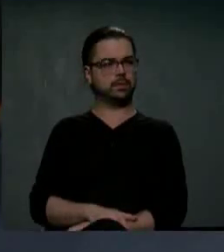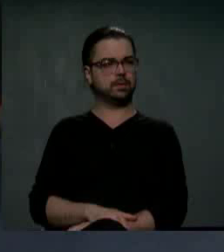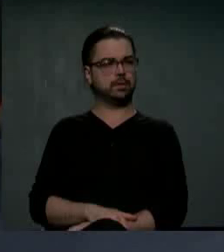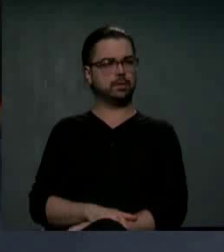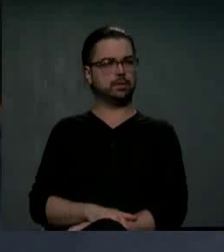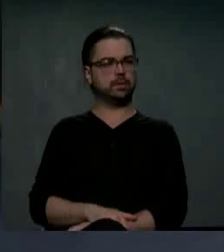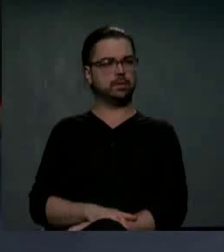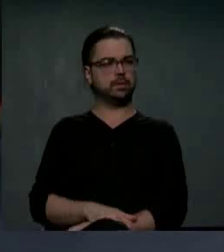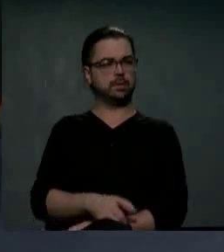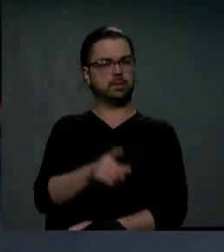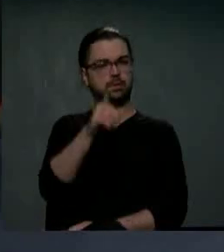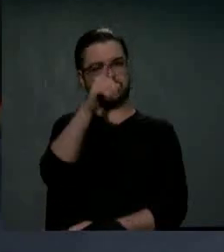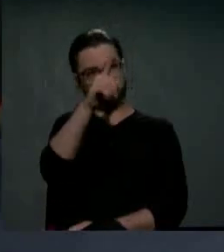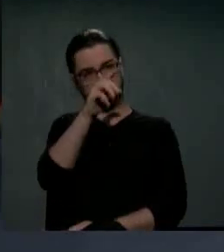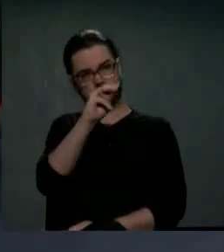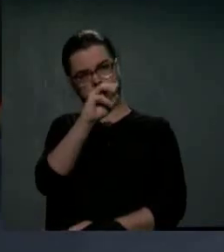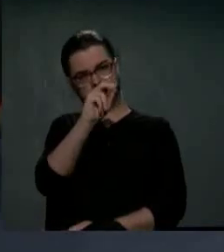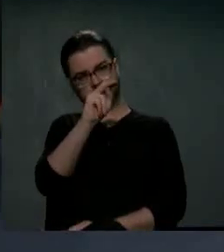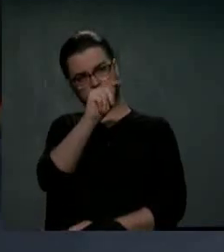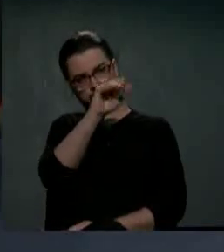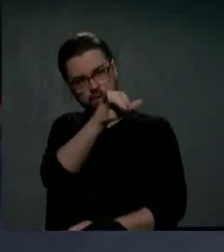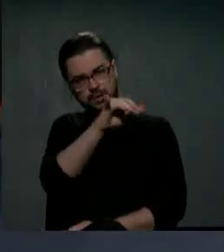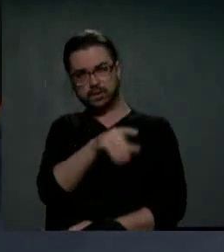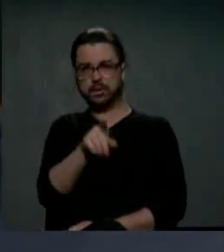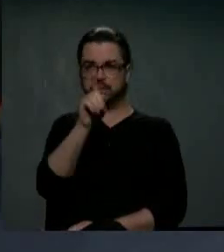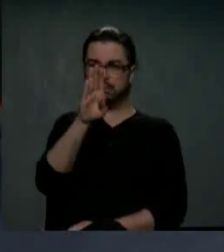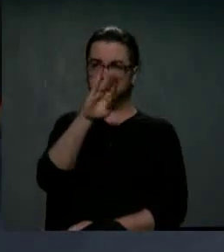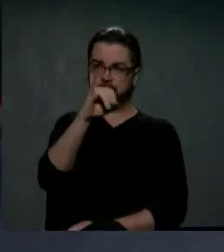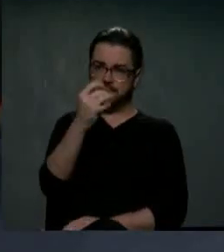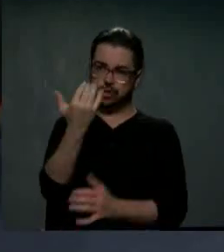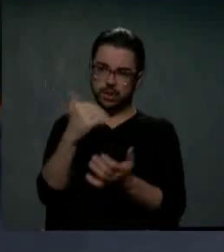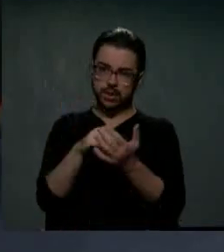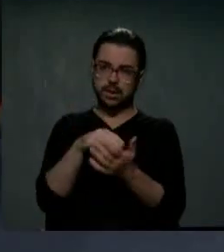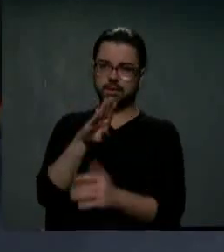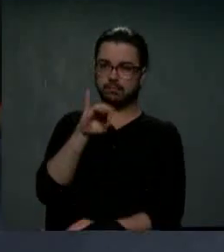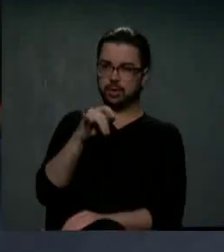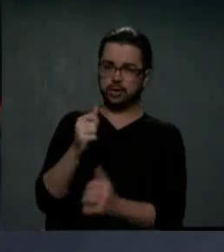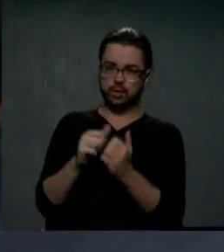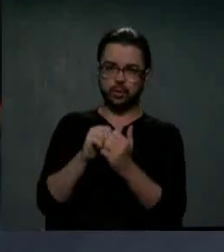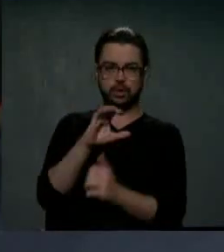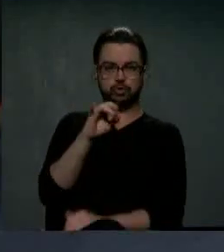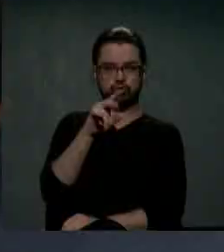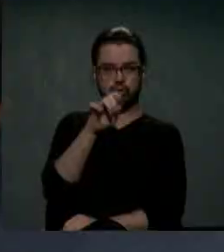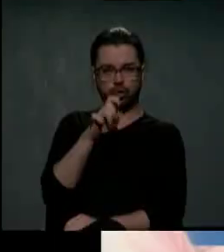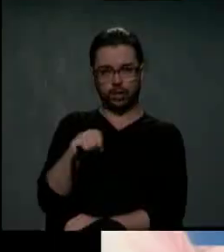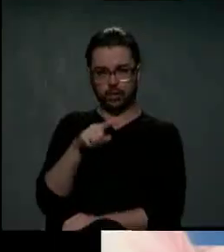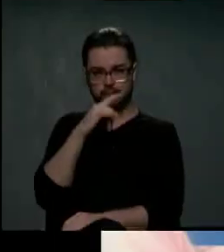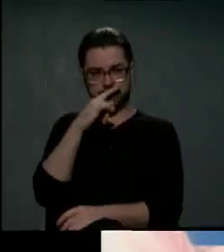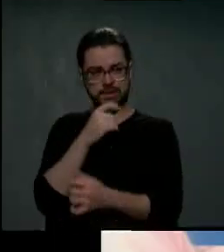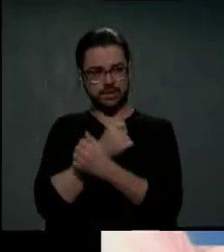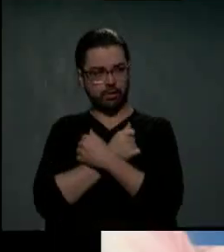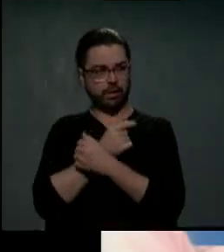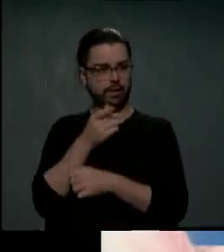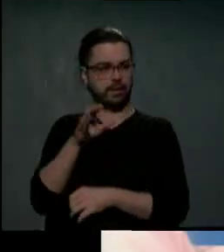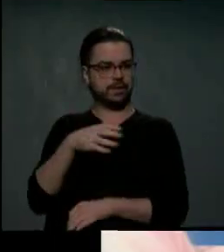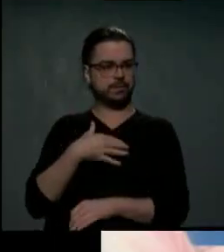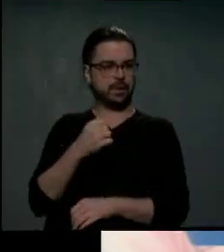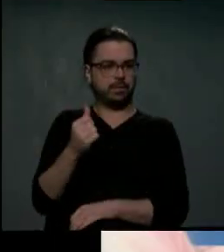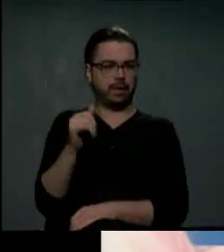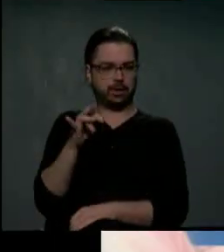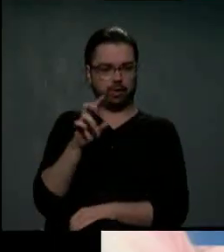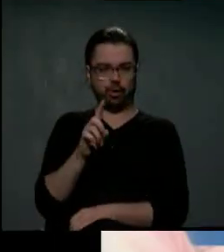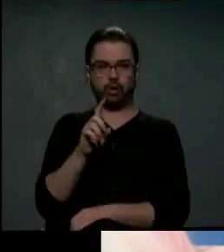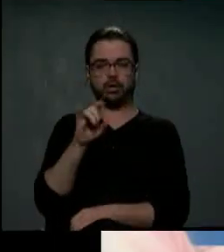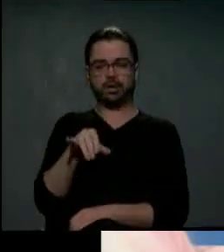that's Monty, that's BJ, and BJ again with Charlie, and those kids hug in there. That's in my backyard. That's Kite